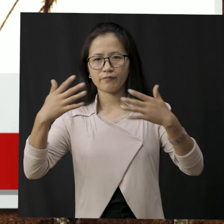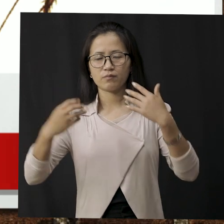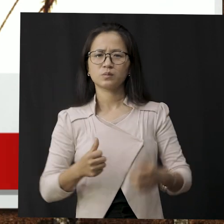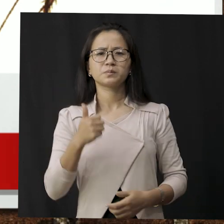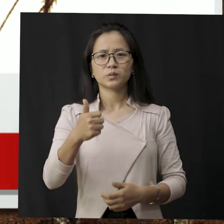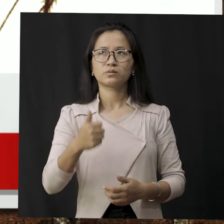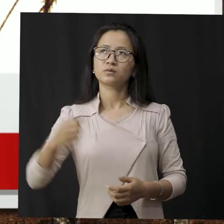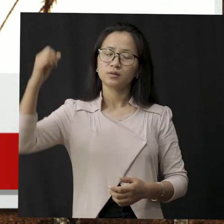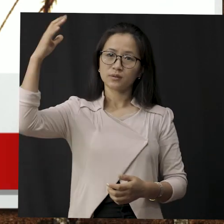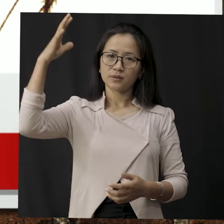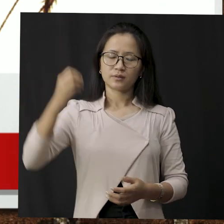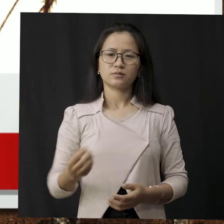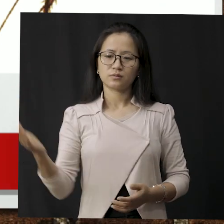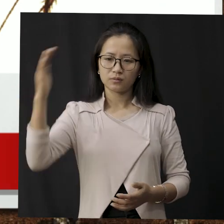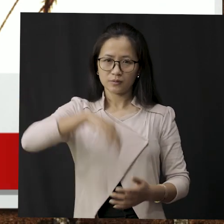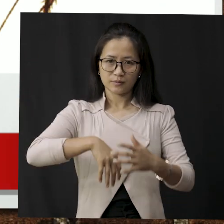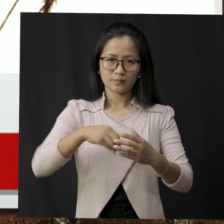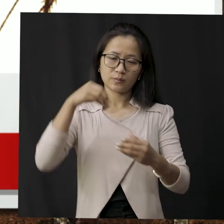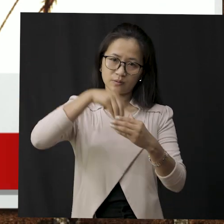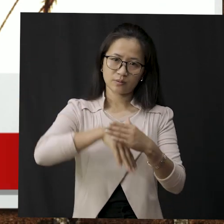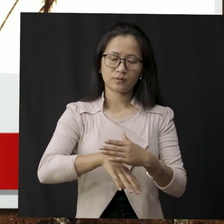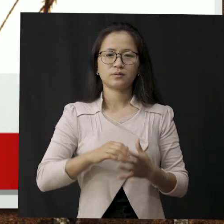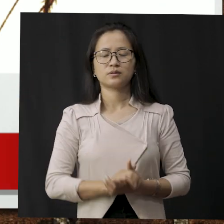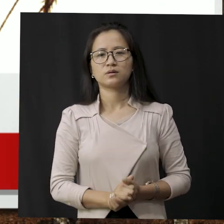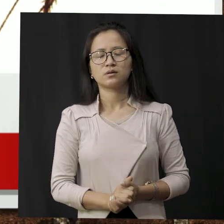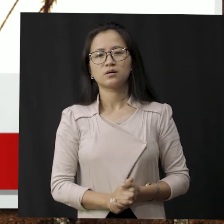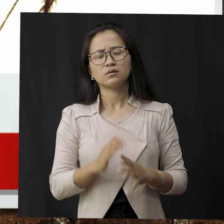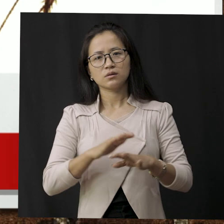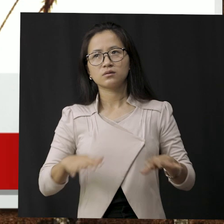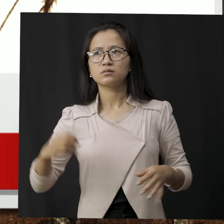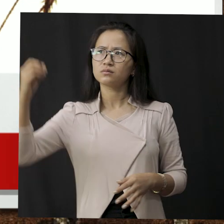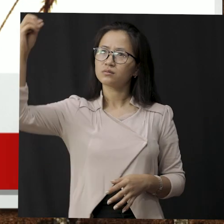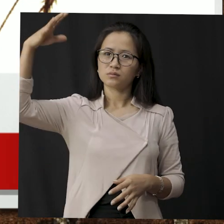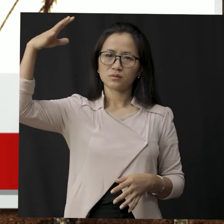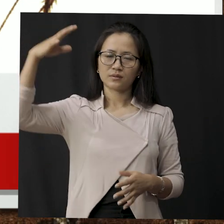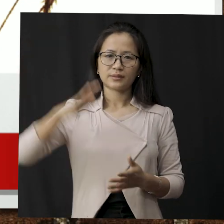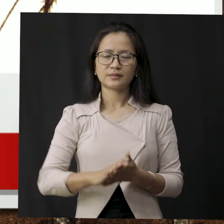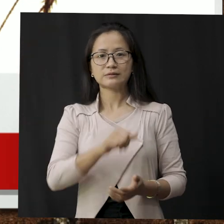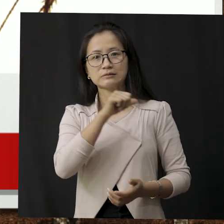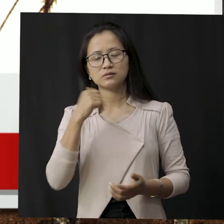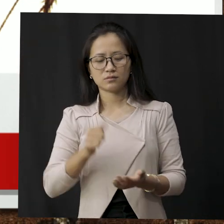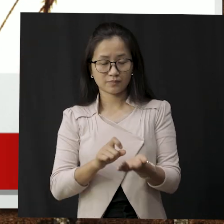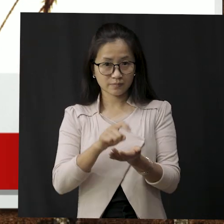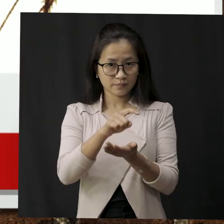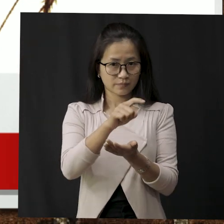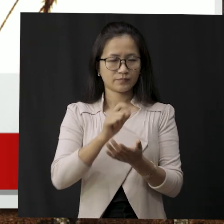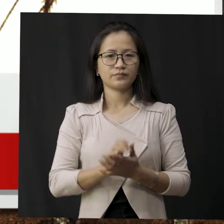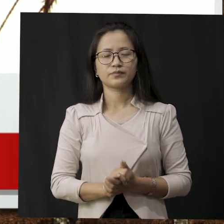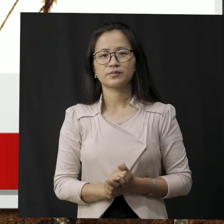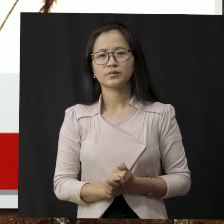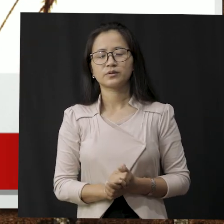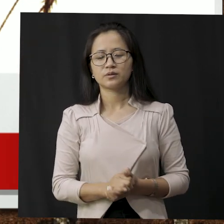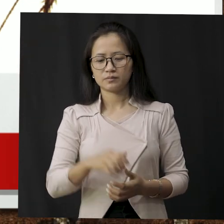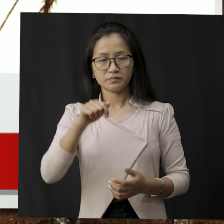the sunlight to come in. Because students, you know, sunlight kills germs, and